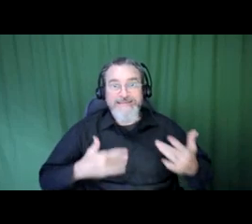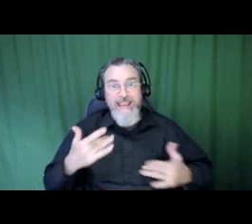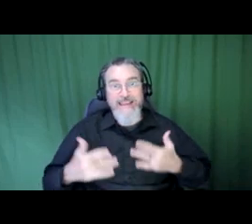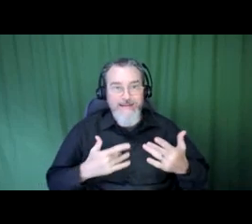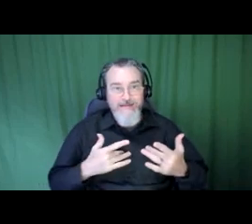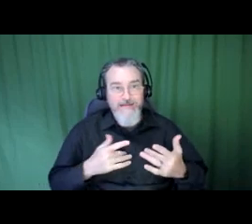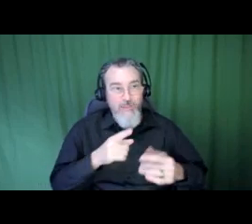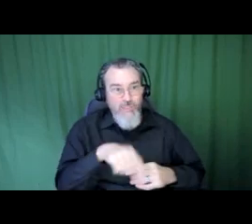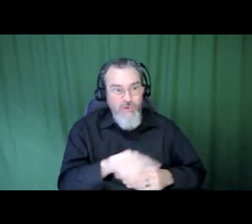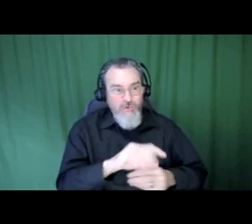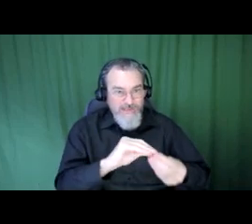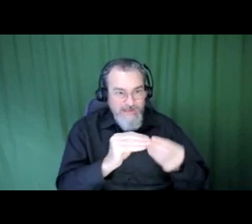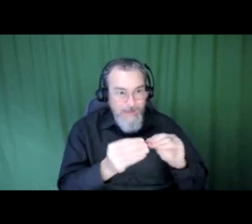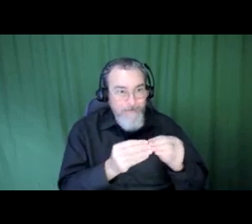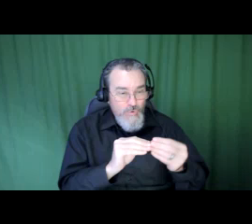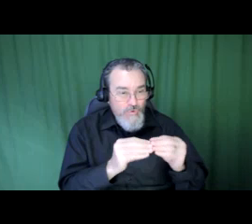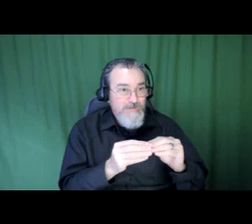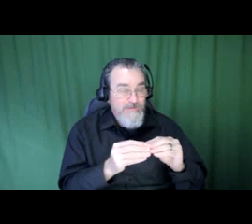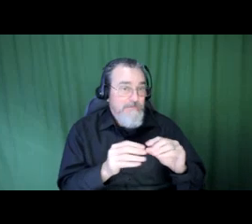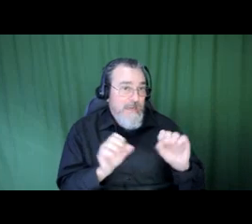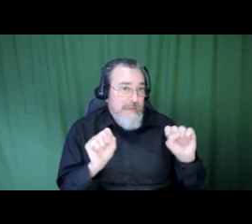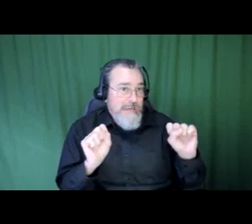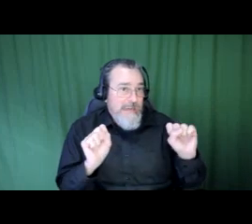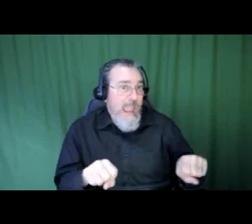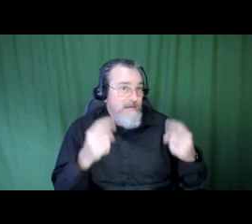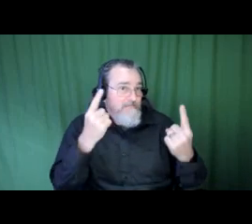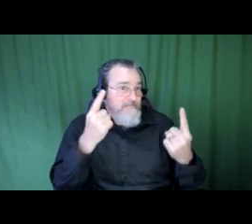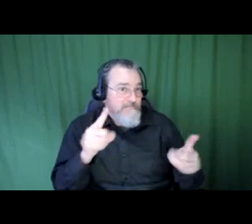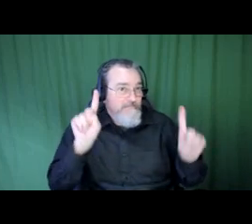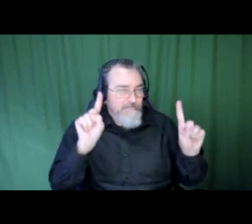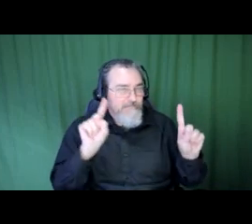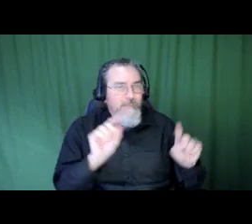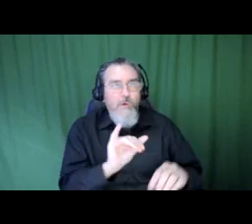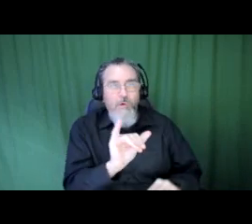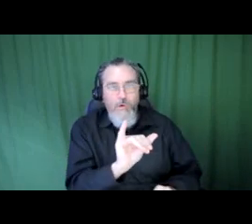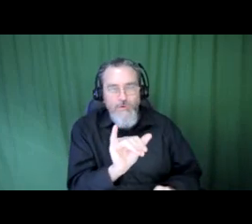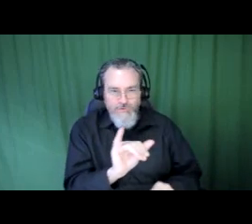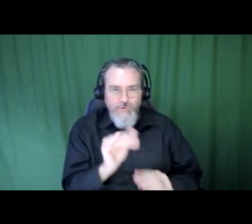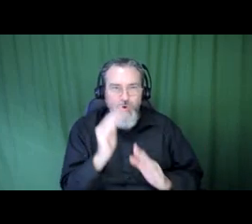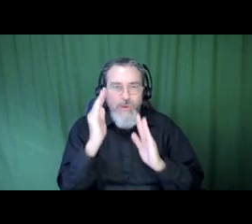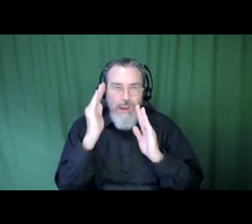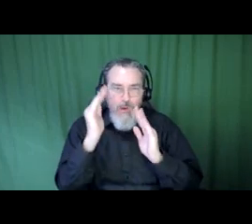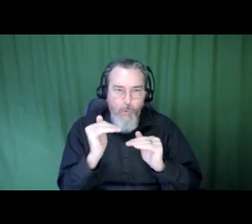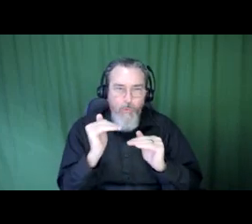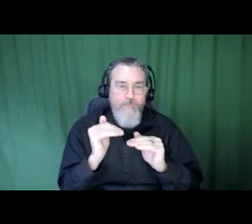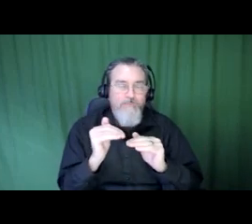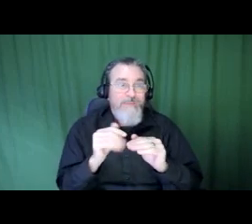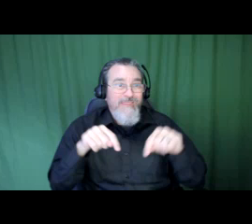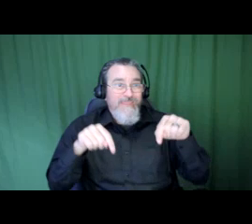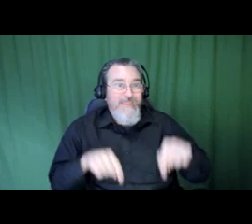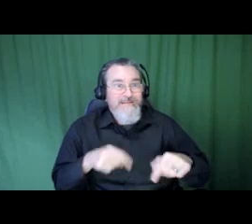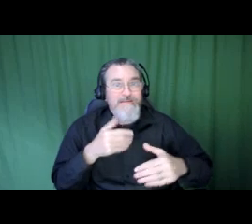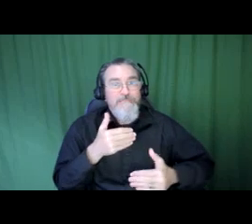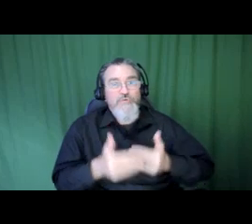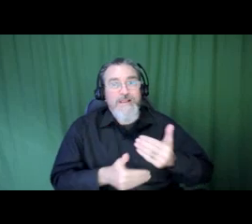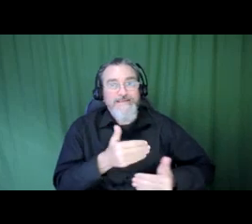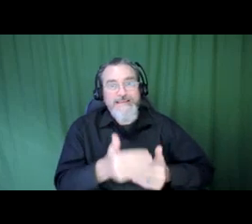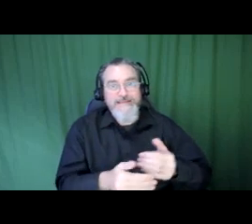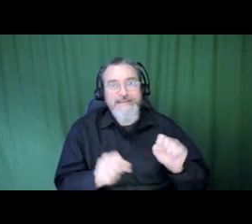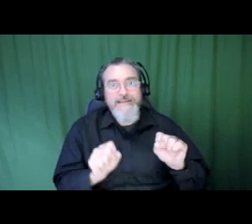numbers are not only achievable, but we also hope to answer through this process some of